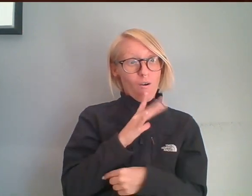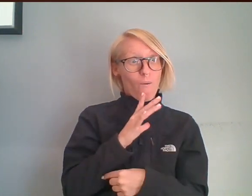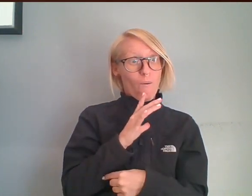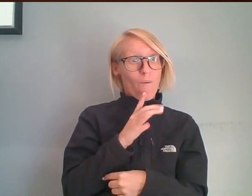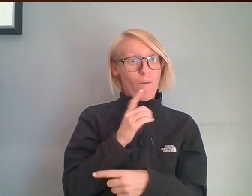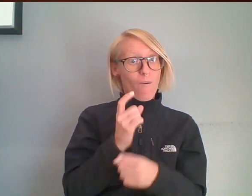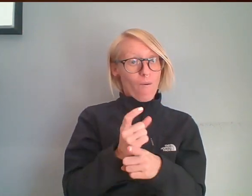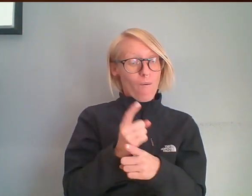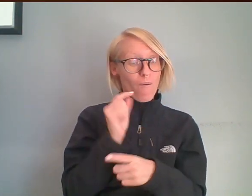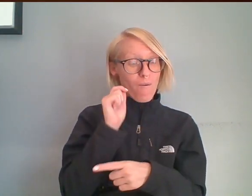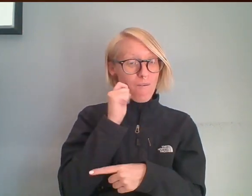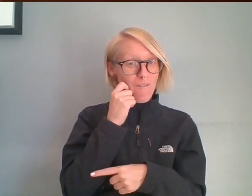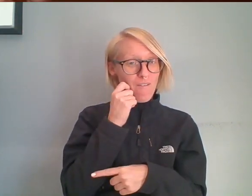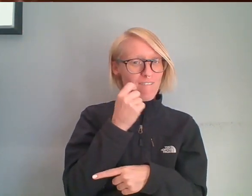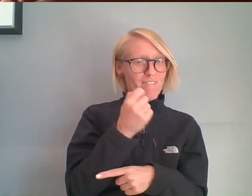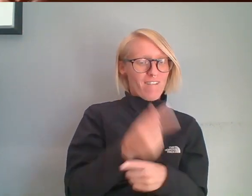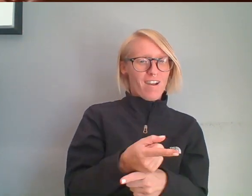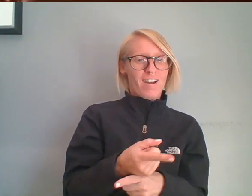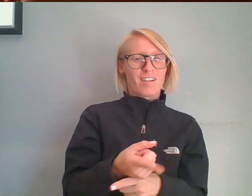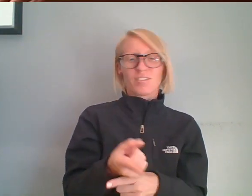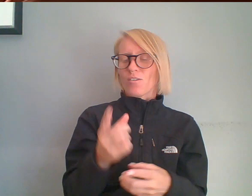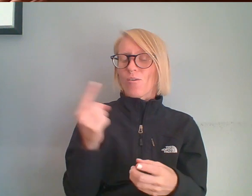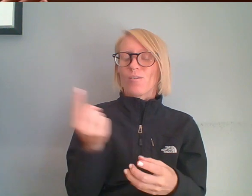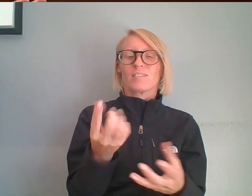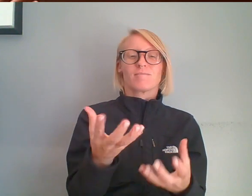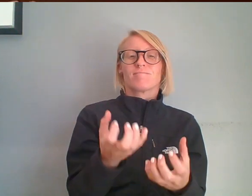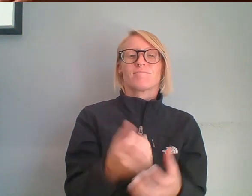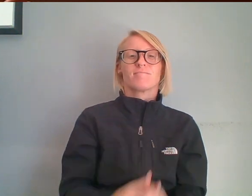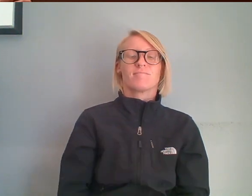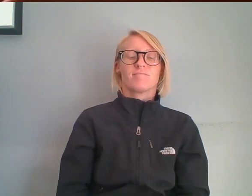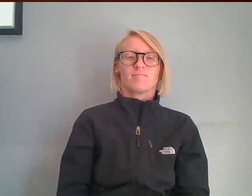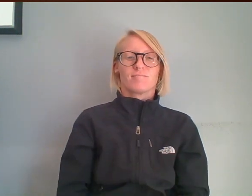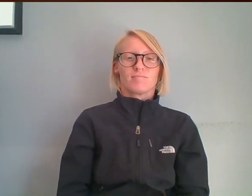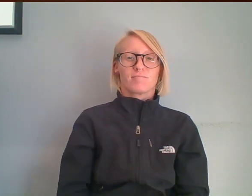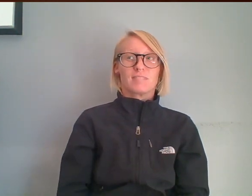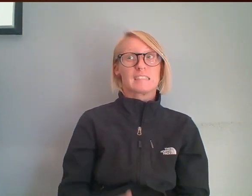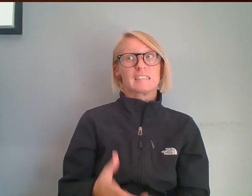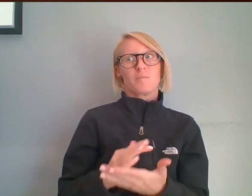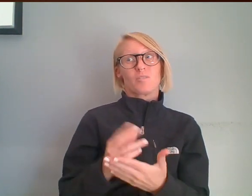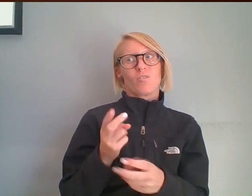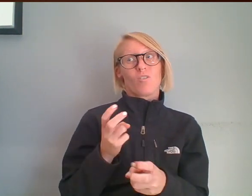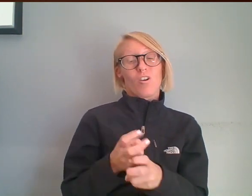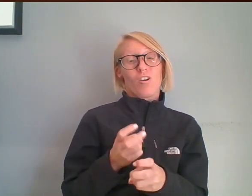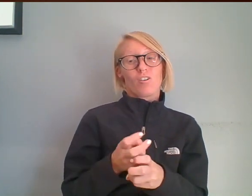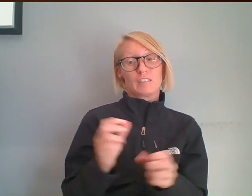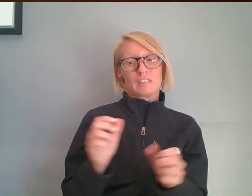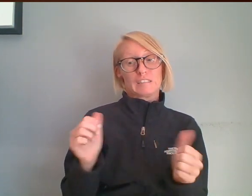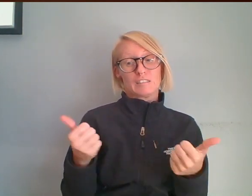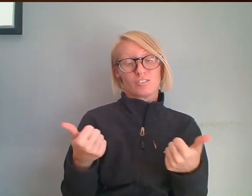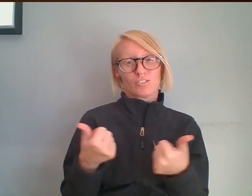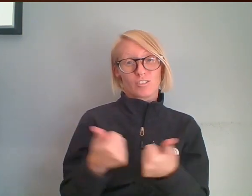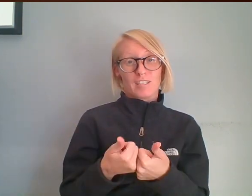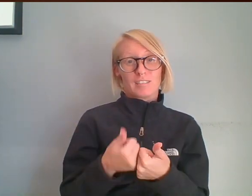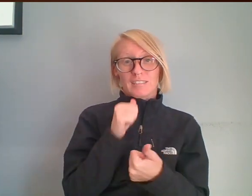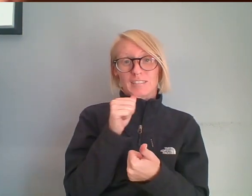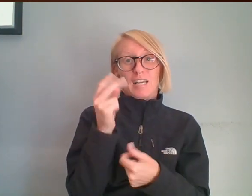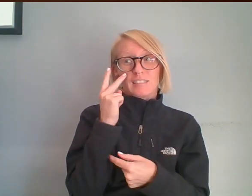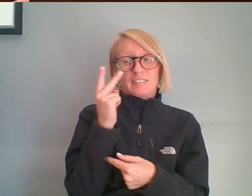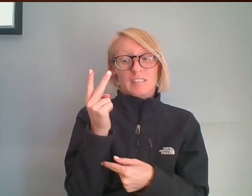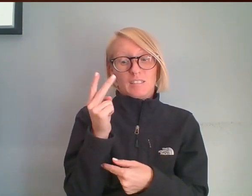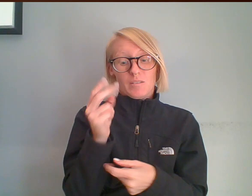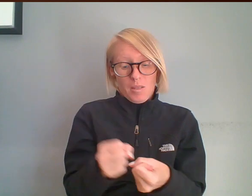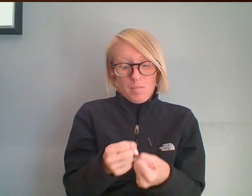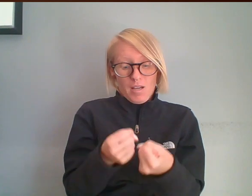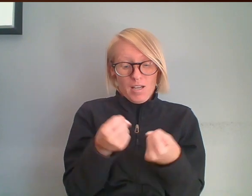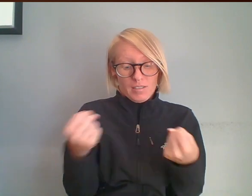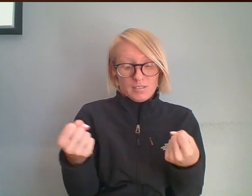always get what you want. Now, for some of you, this was really hard because you were really taking the challenge and not seeing what was in the box until